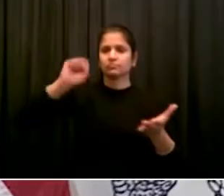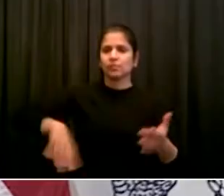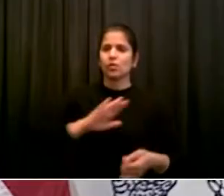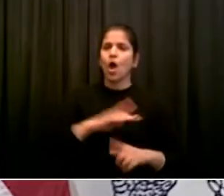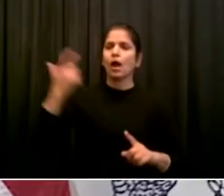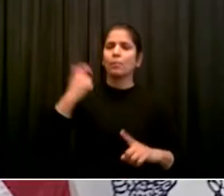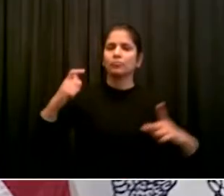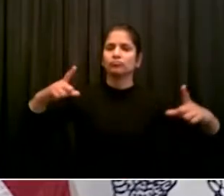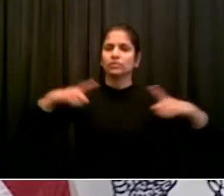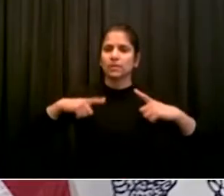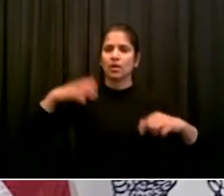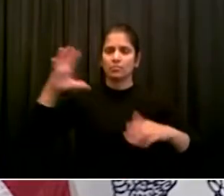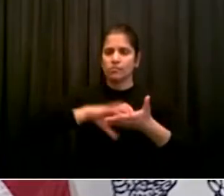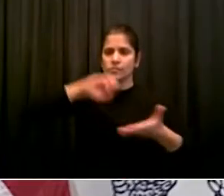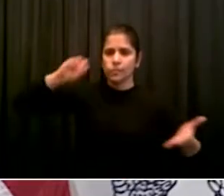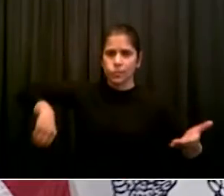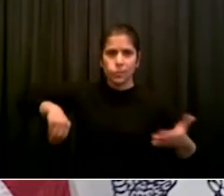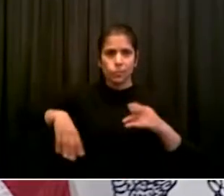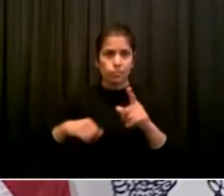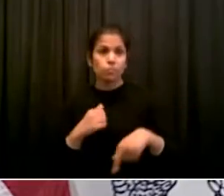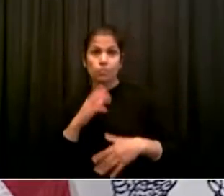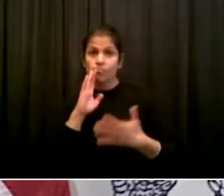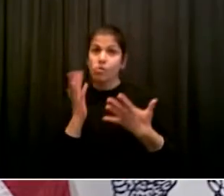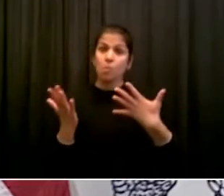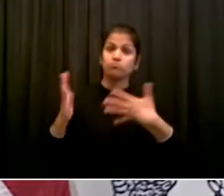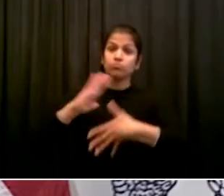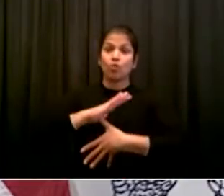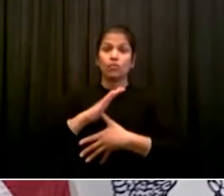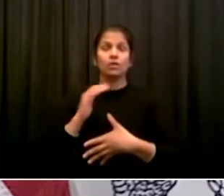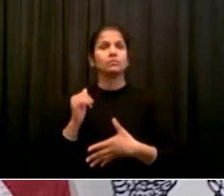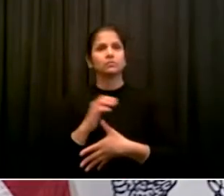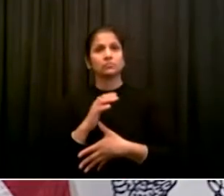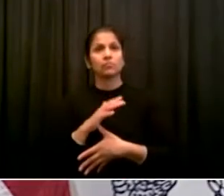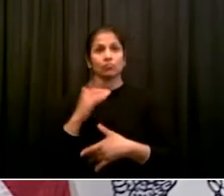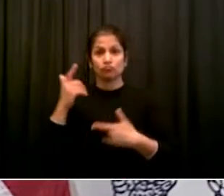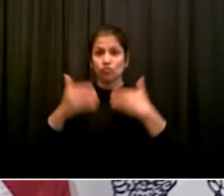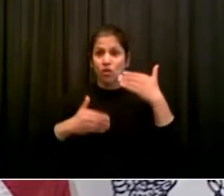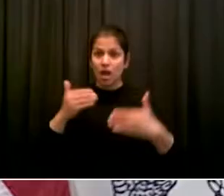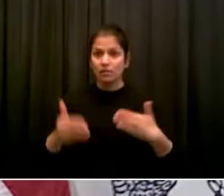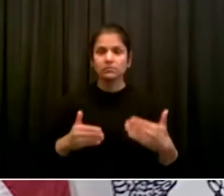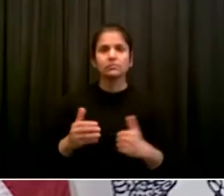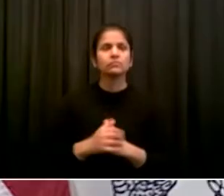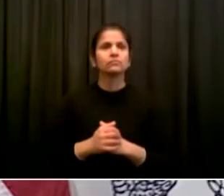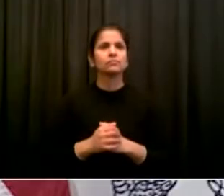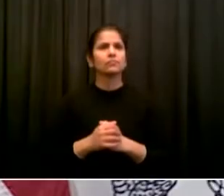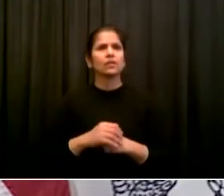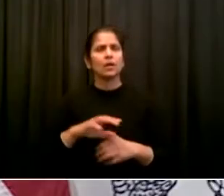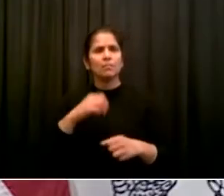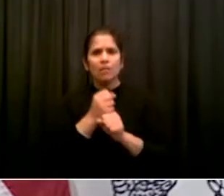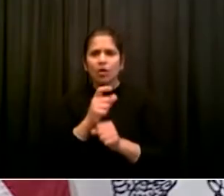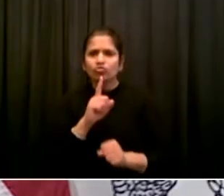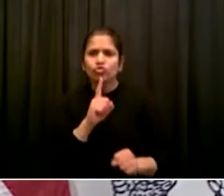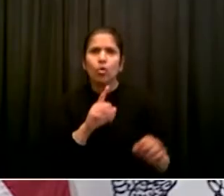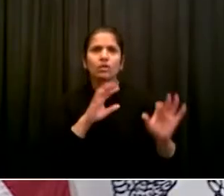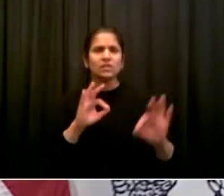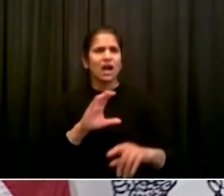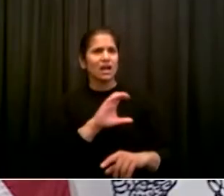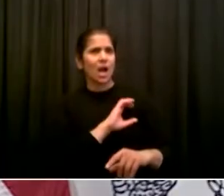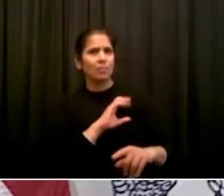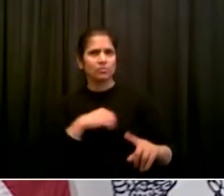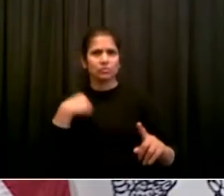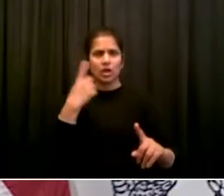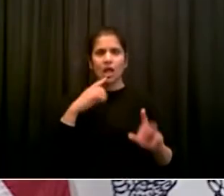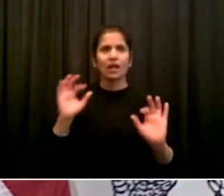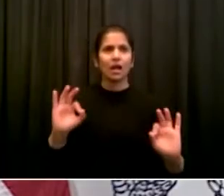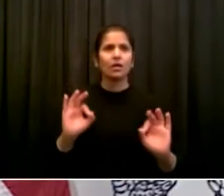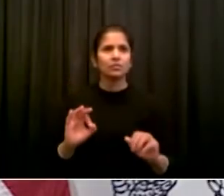recent years to change the approach to promotion, to make sure the police leadership looks more and more like the people in New York City, to make sure that